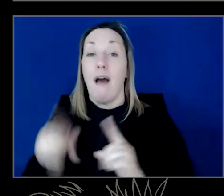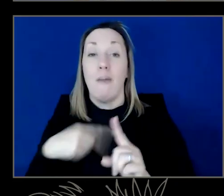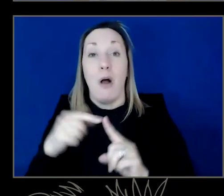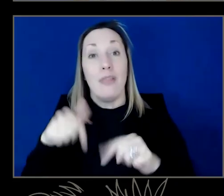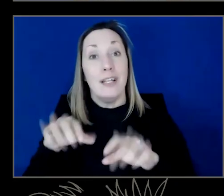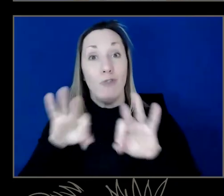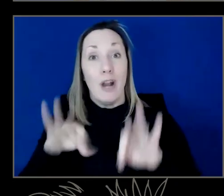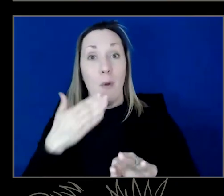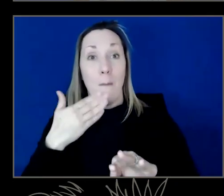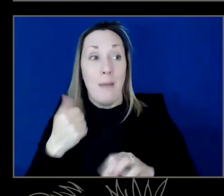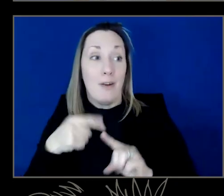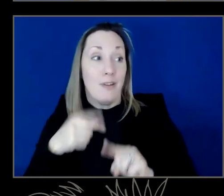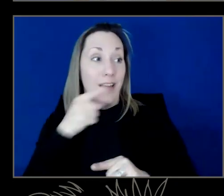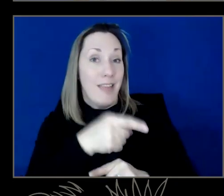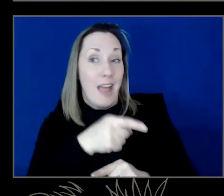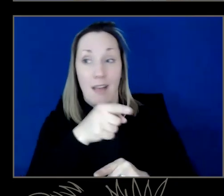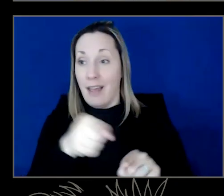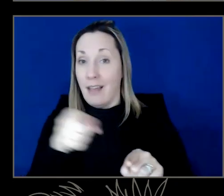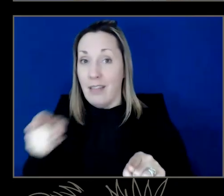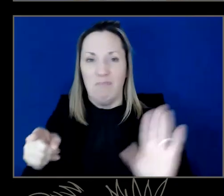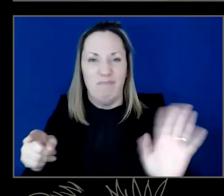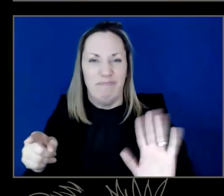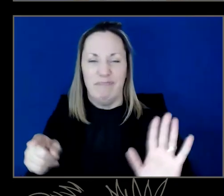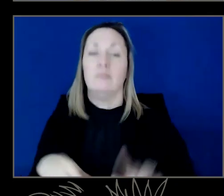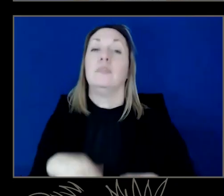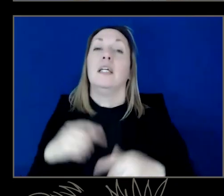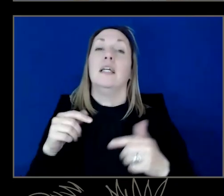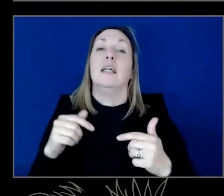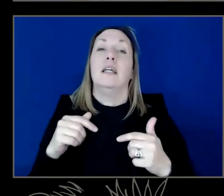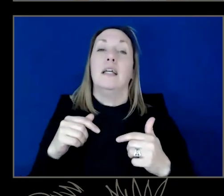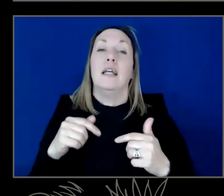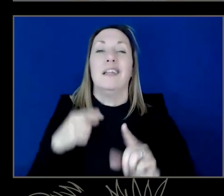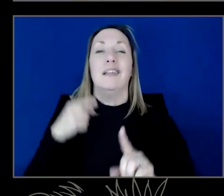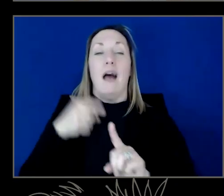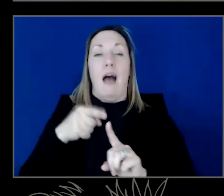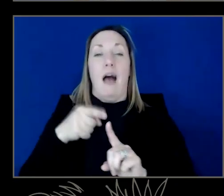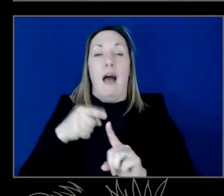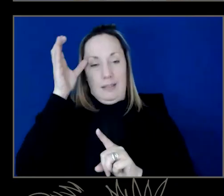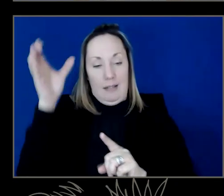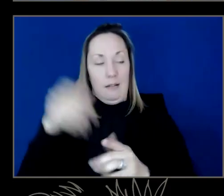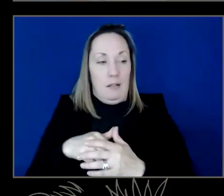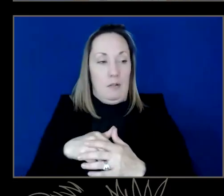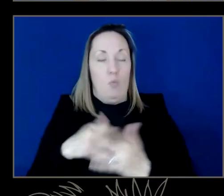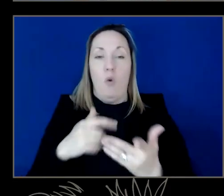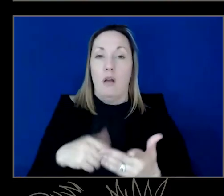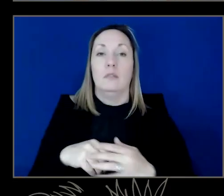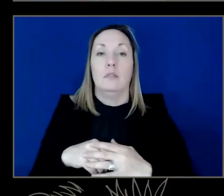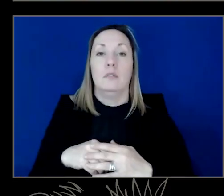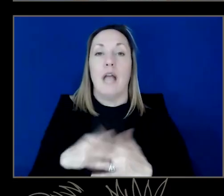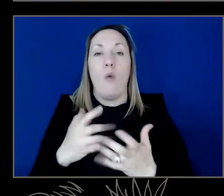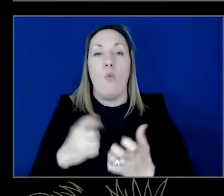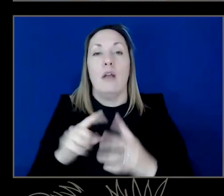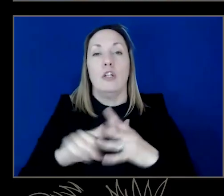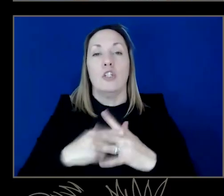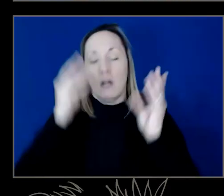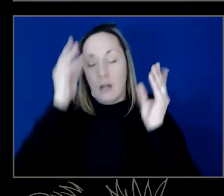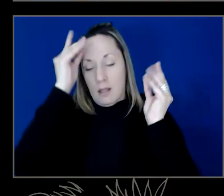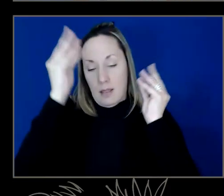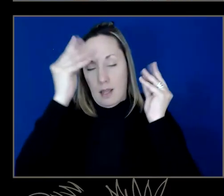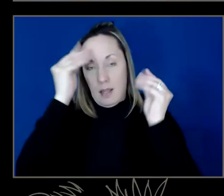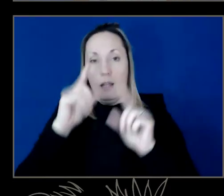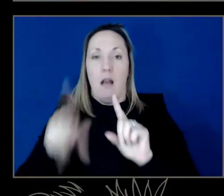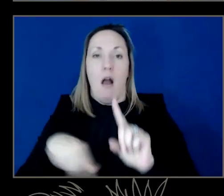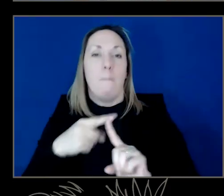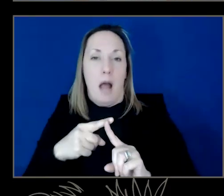framework is better than that framework, better than that other framework. The idea was to get you thinking about these things, to get you